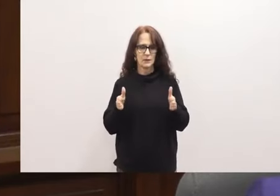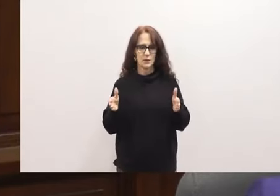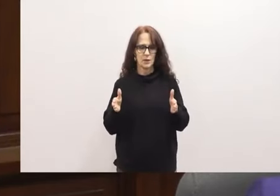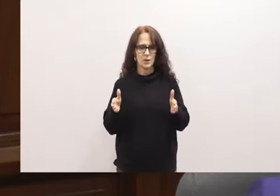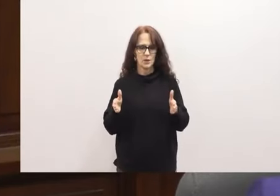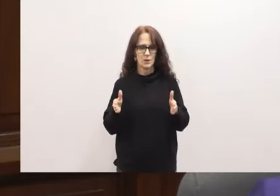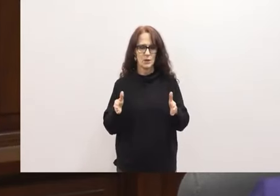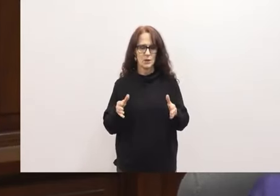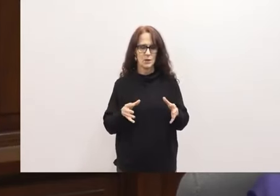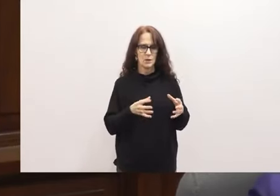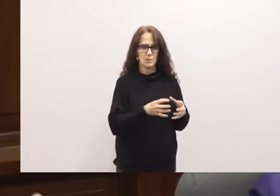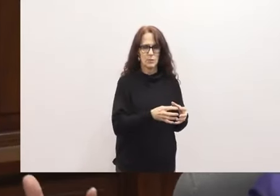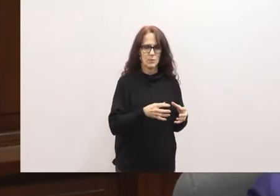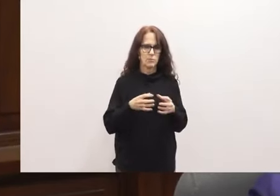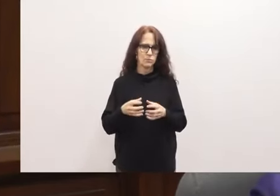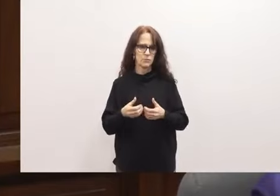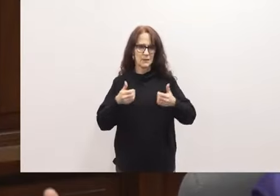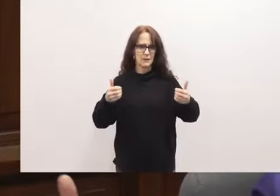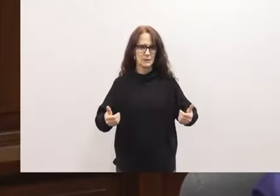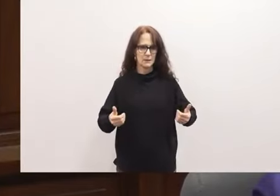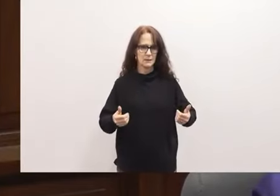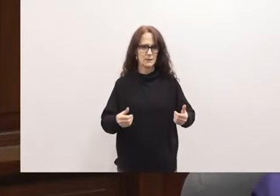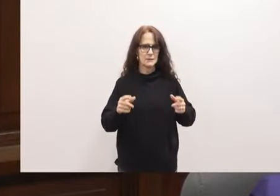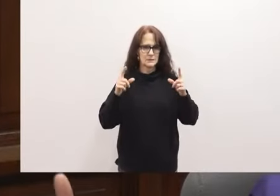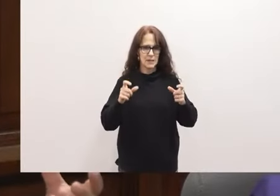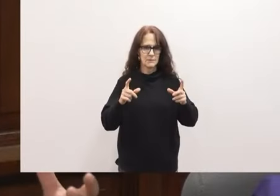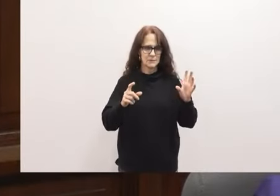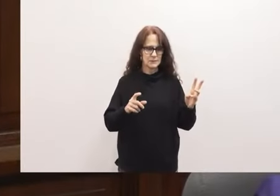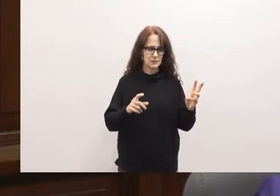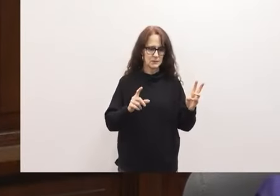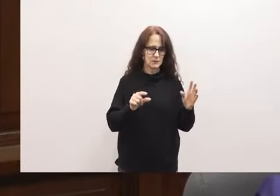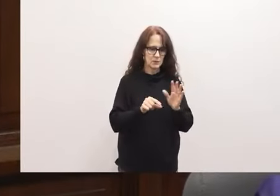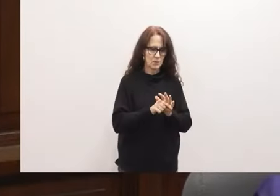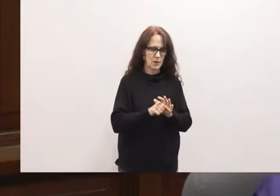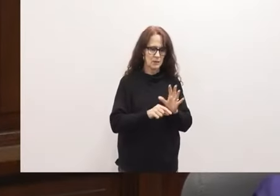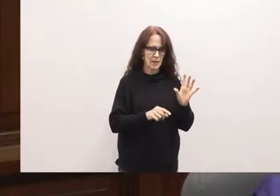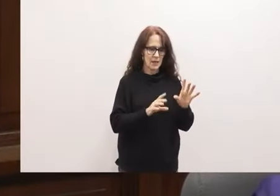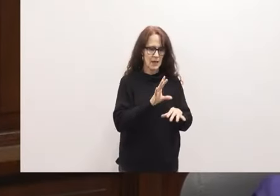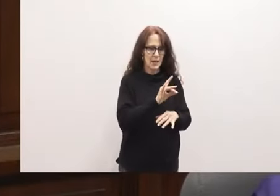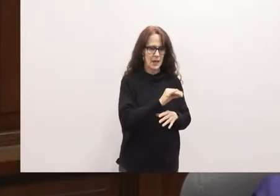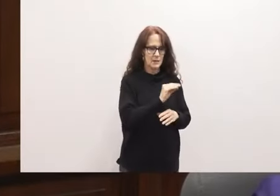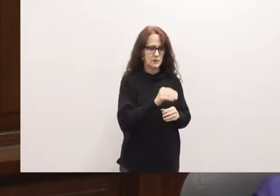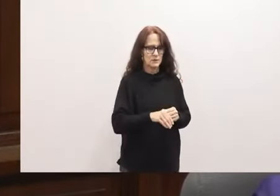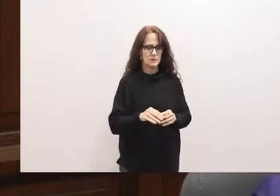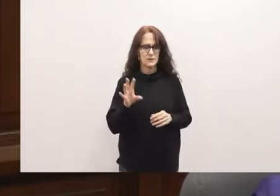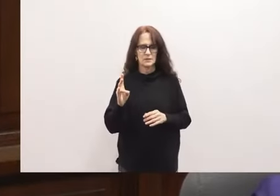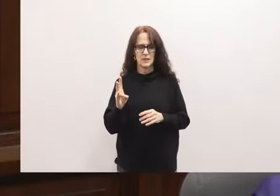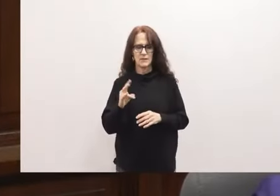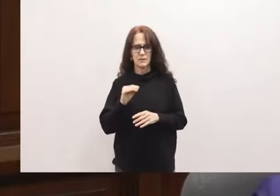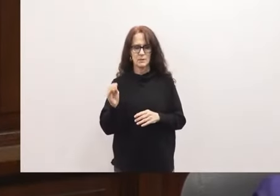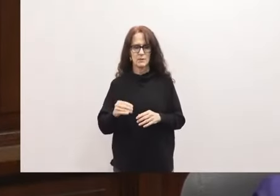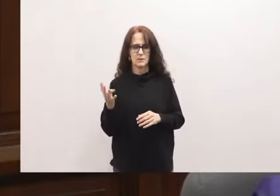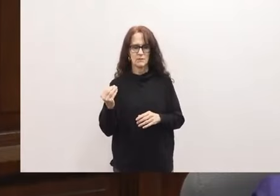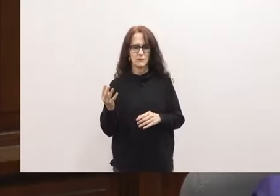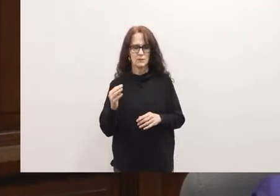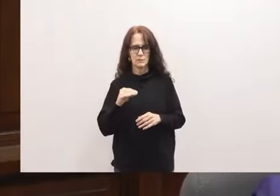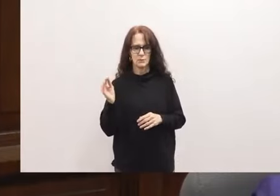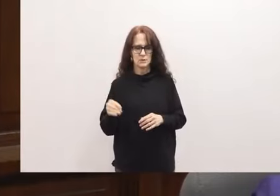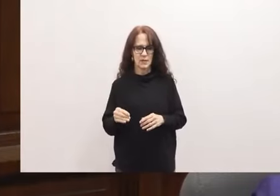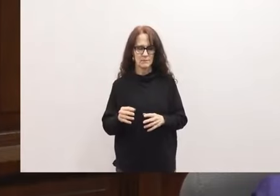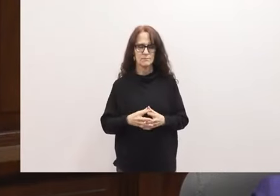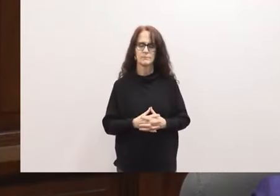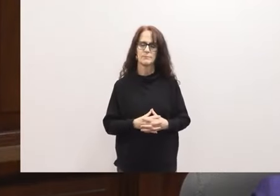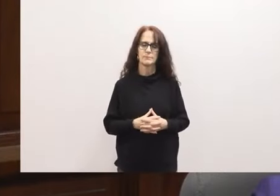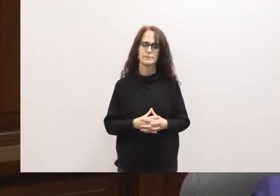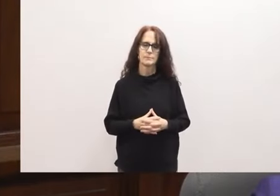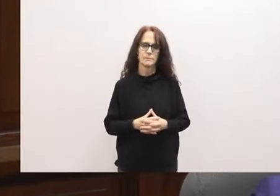two cohorts, but nonetheless, the snapshot in sixth grade is it's 8%, snapshot in seventh grade is it's 14%.